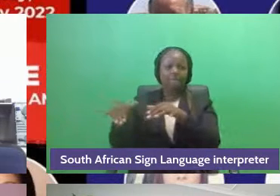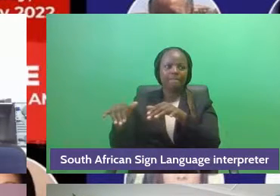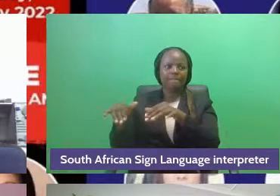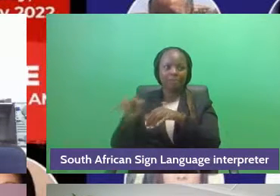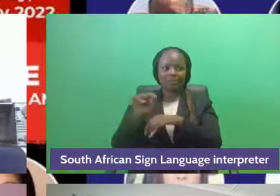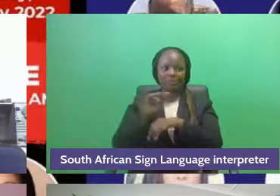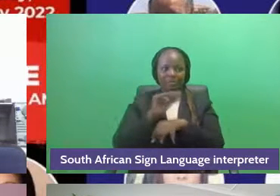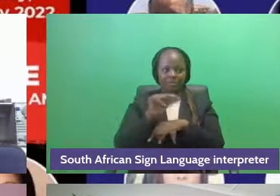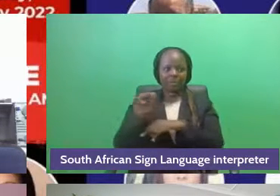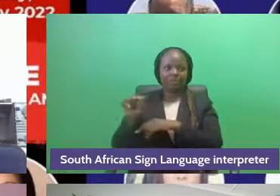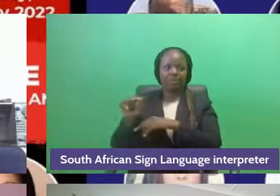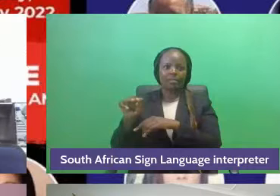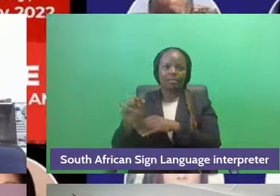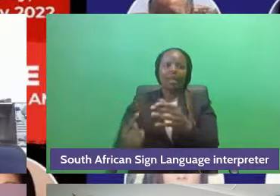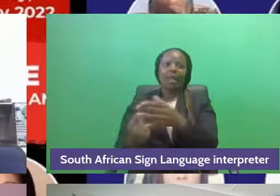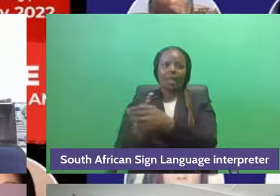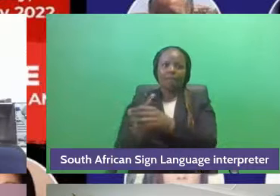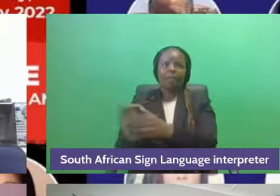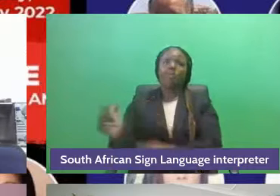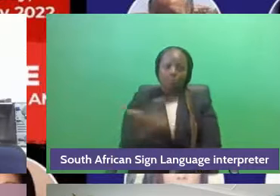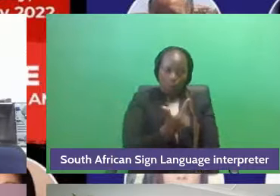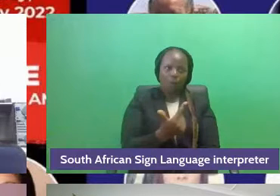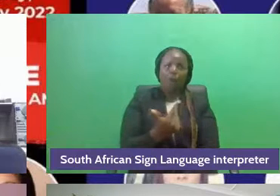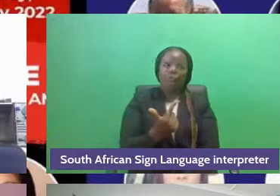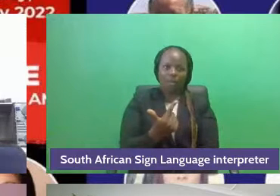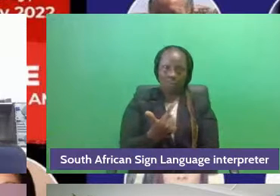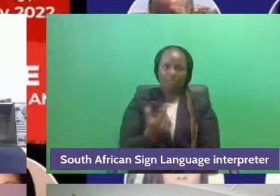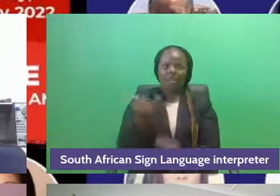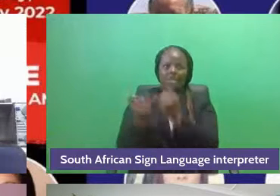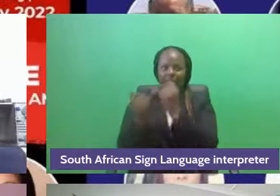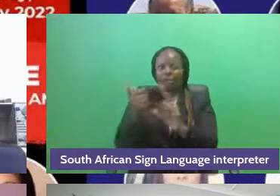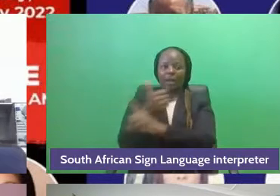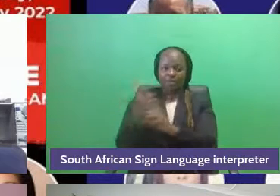I think this is also particular in terms of